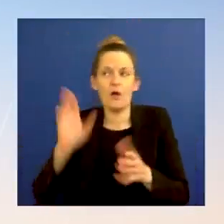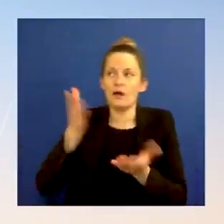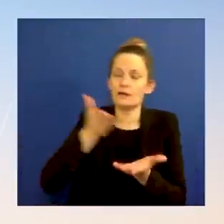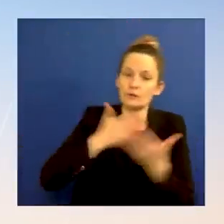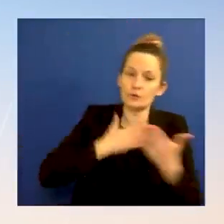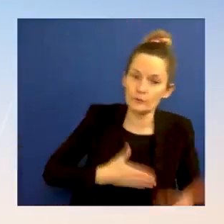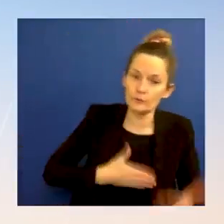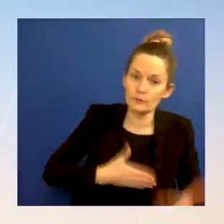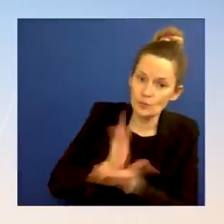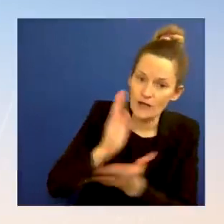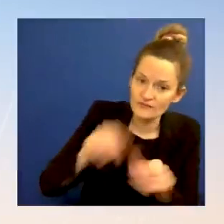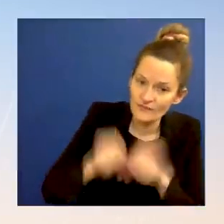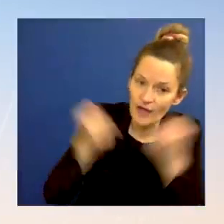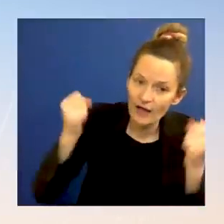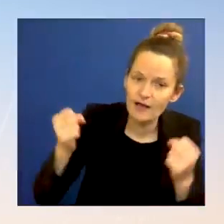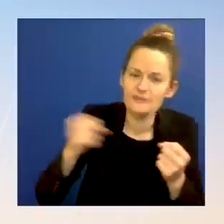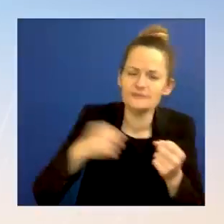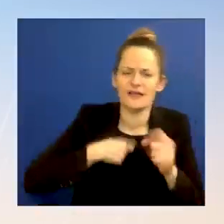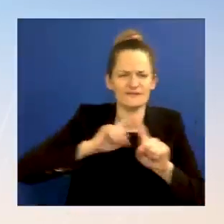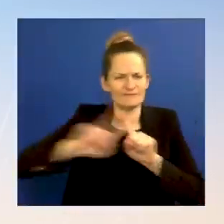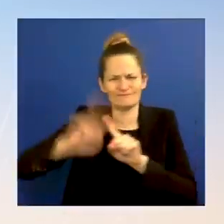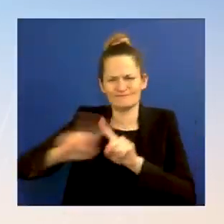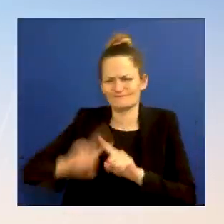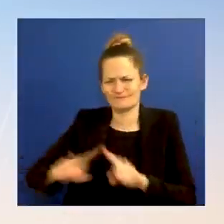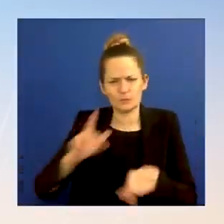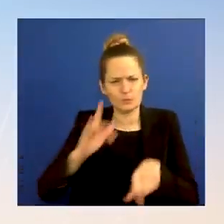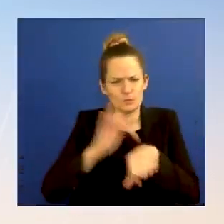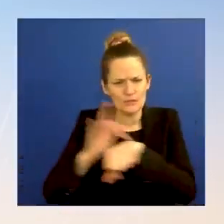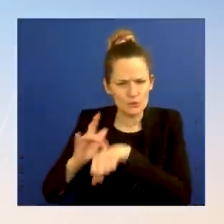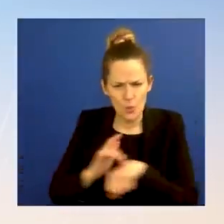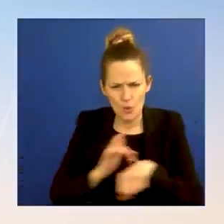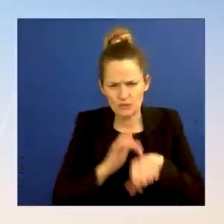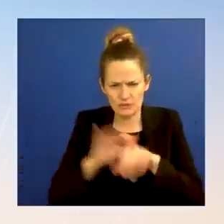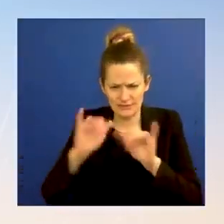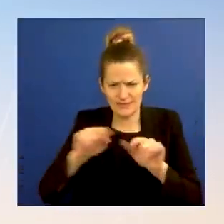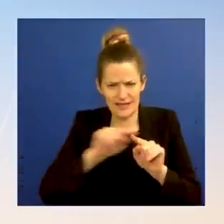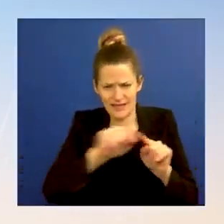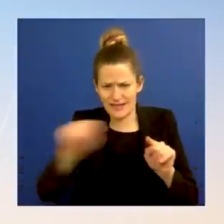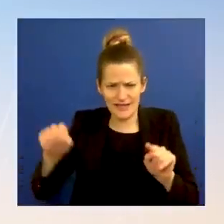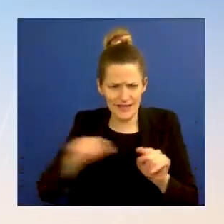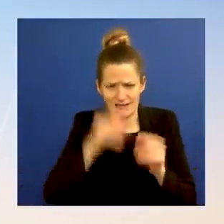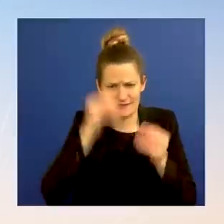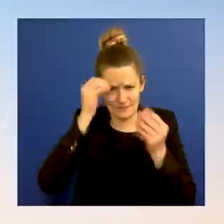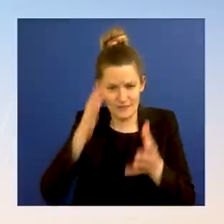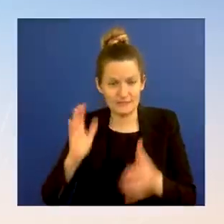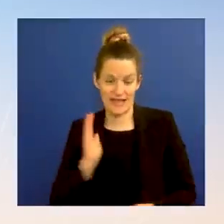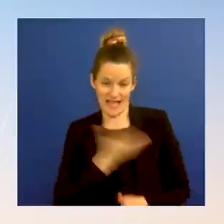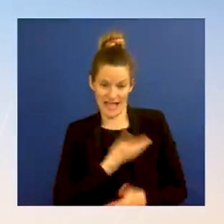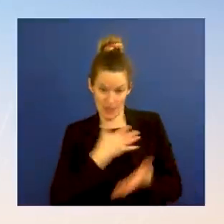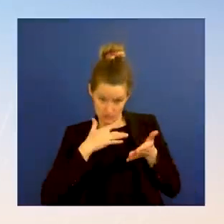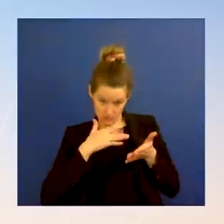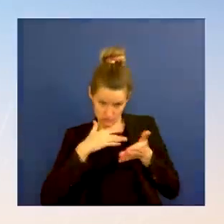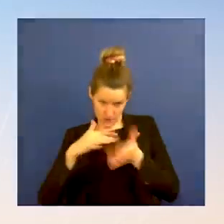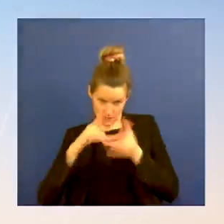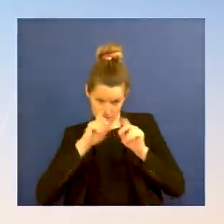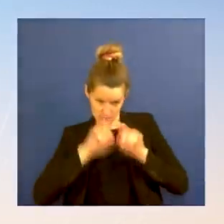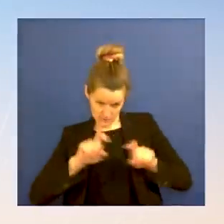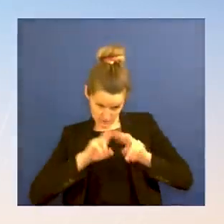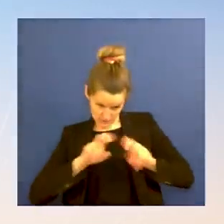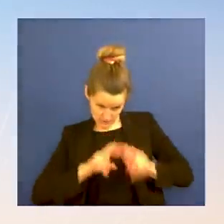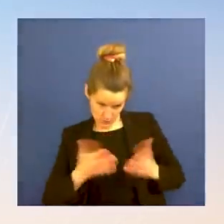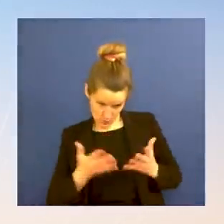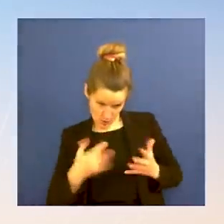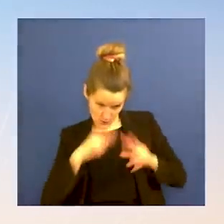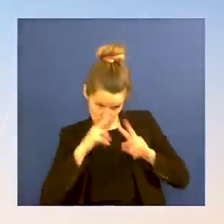other countries do, and our focus would be feeding that into the international process. In terms of what you just laid out there, and